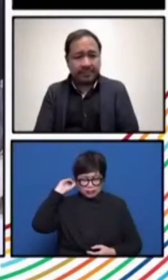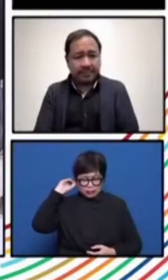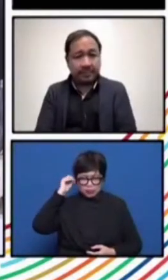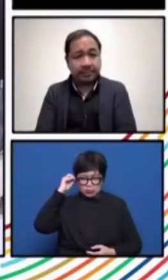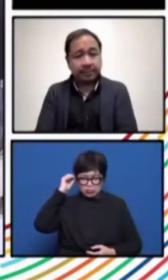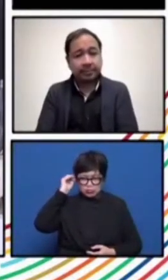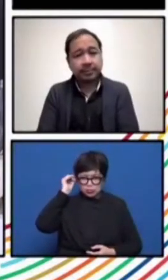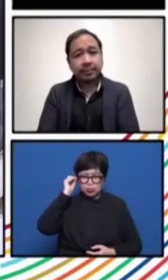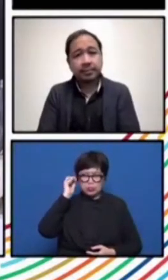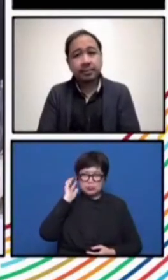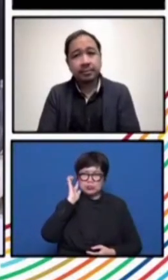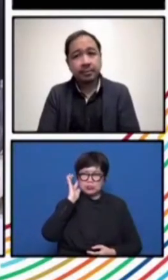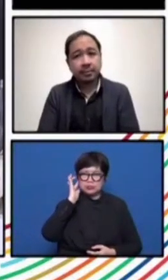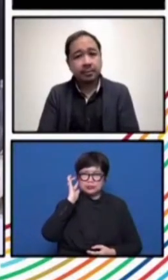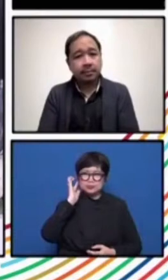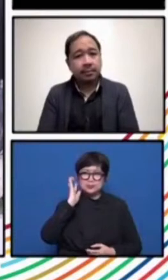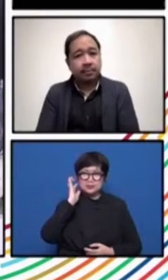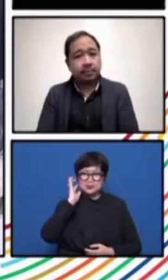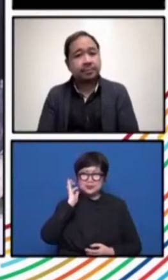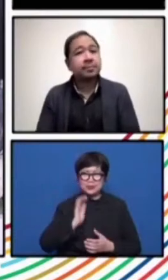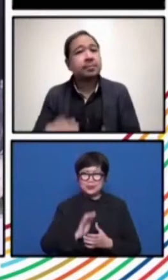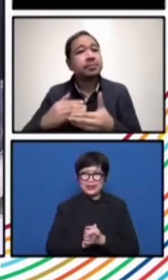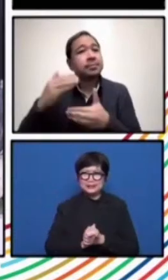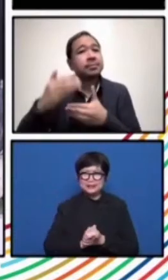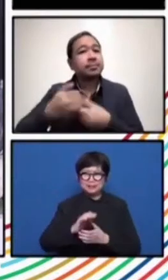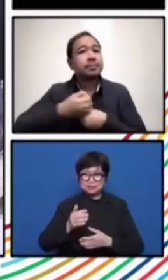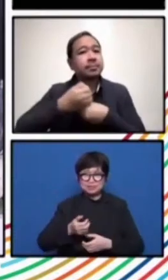distinguished delicate from Cambodia